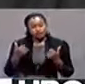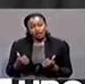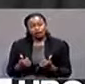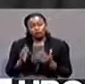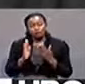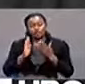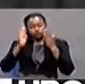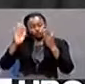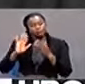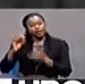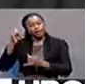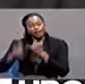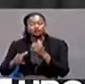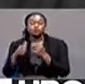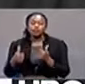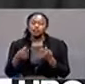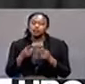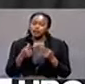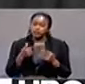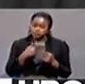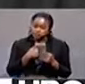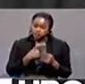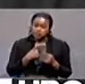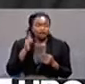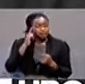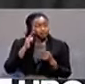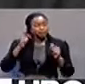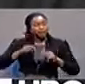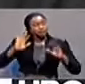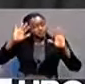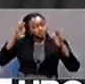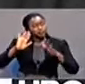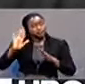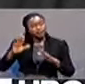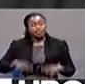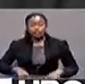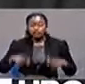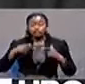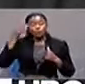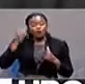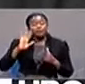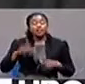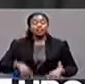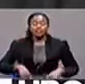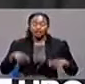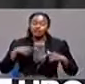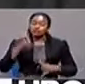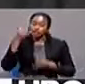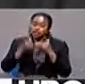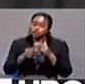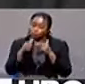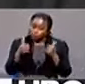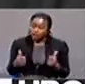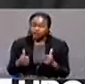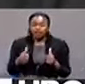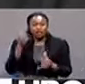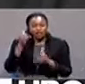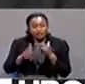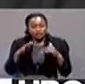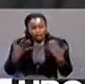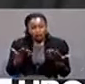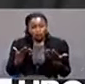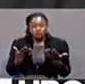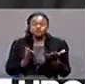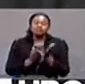To me, it's a time to celebrate his life, because he ended well in serving his God.